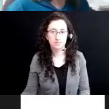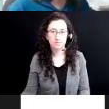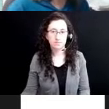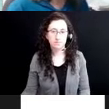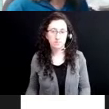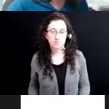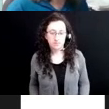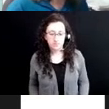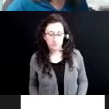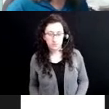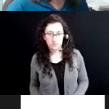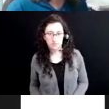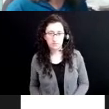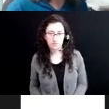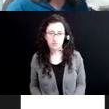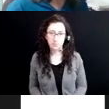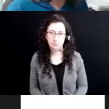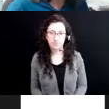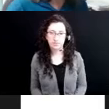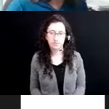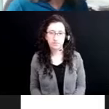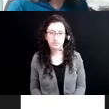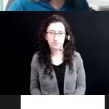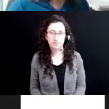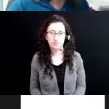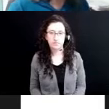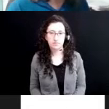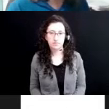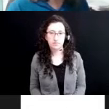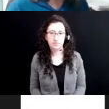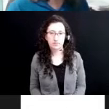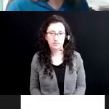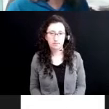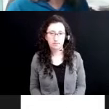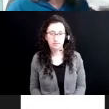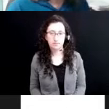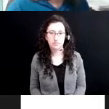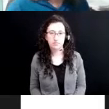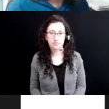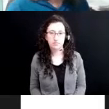production than non-native plants. So whatever you can do